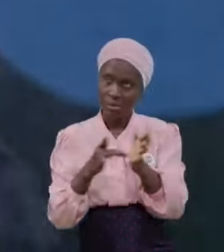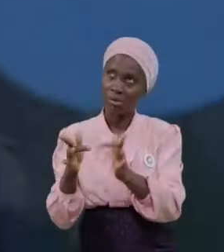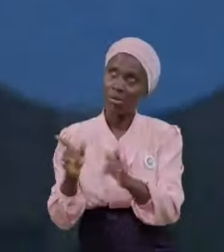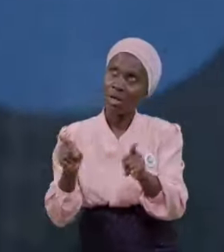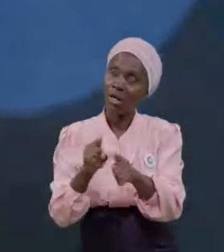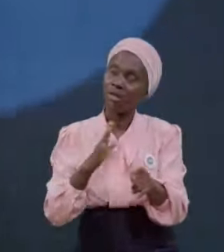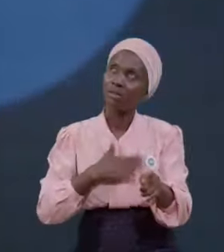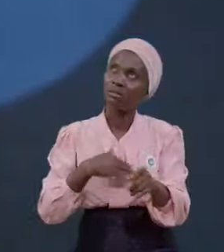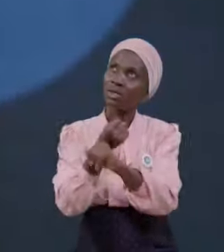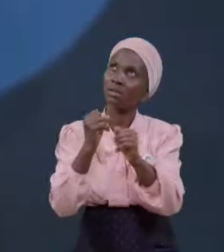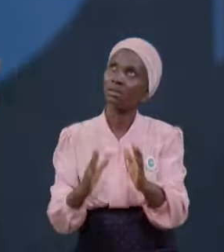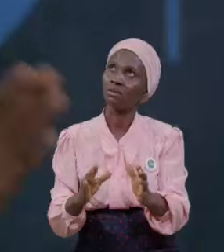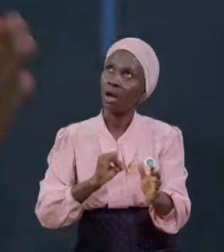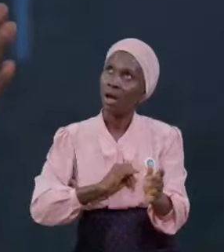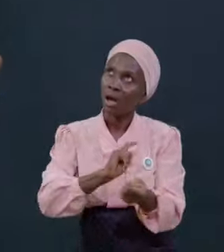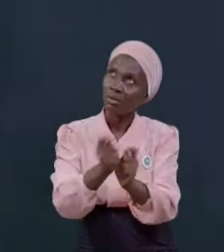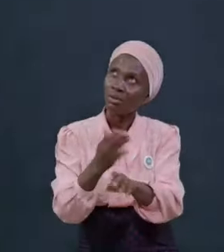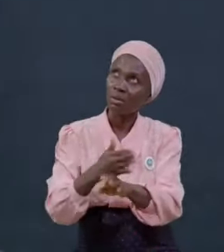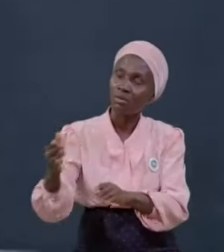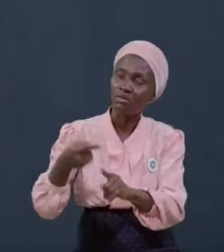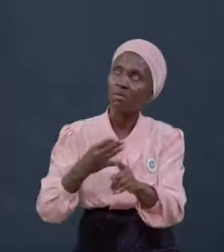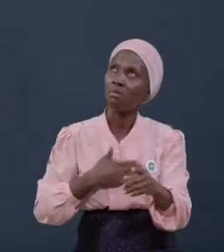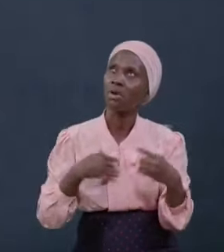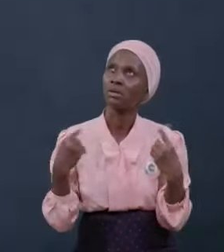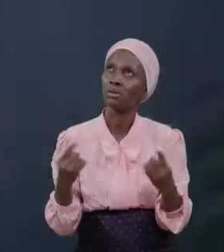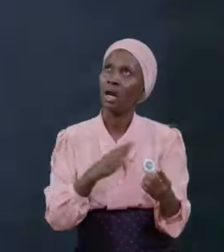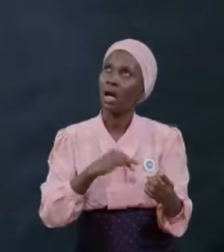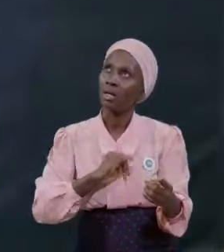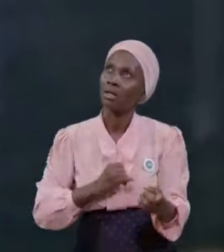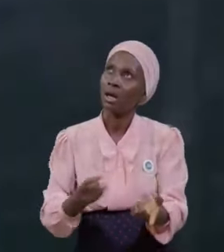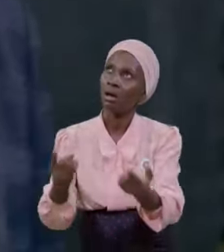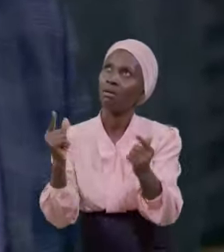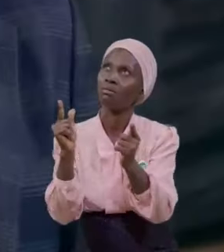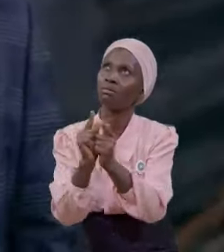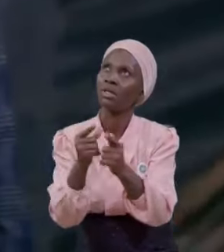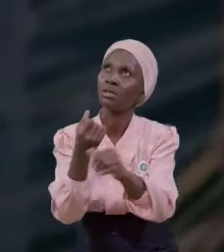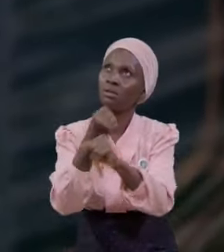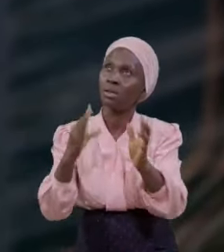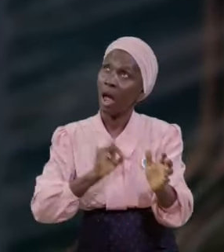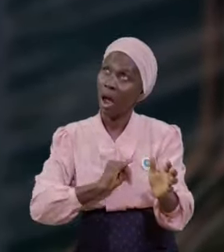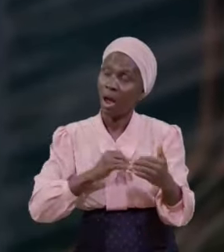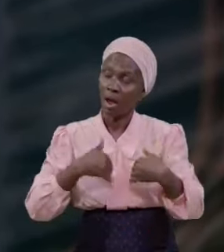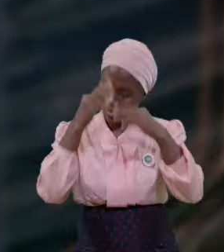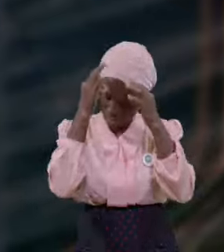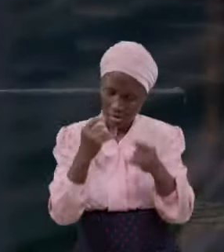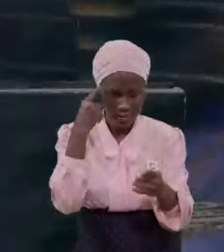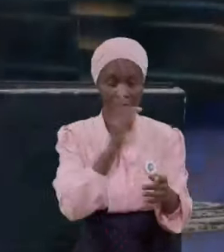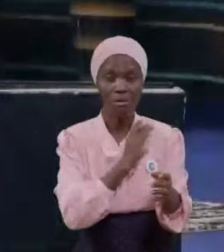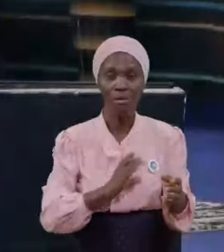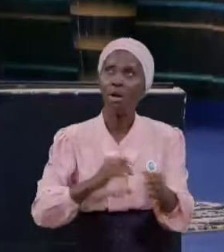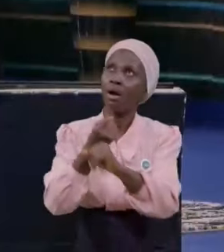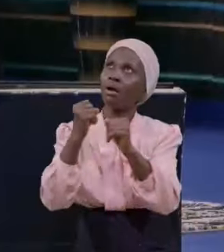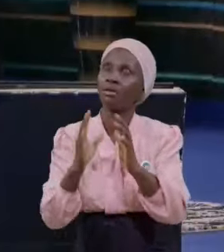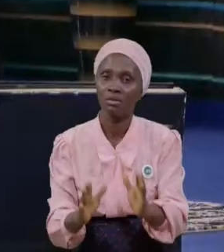the Savior, I'm decided for Christ the Savior. Those are the disciples.